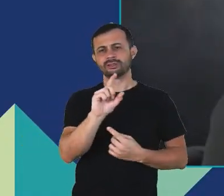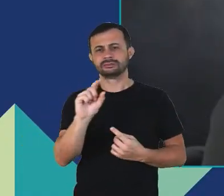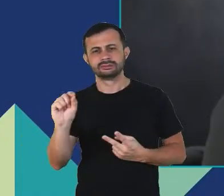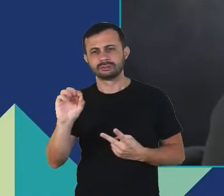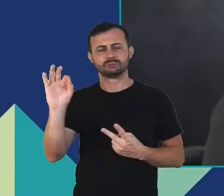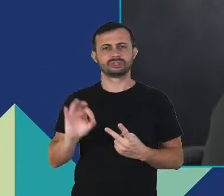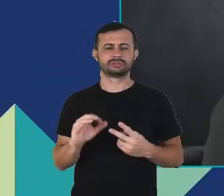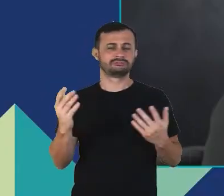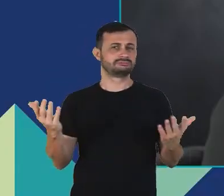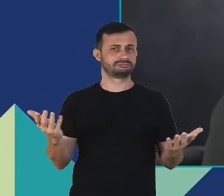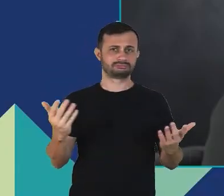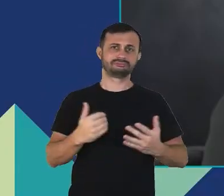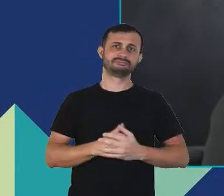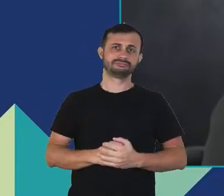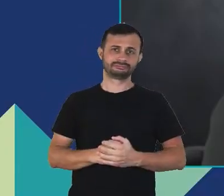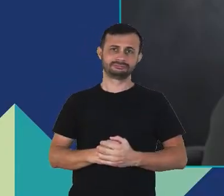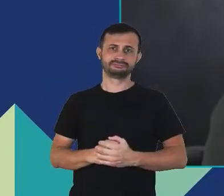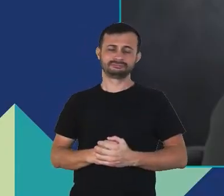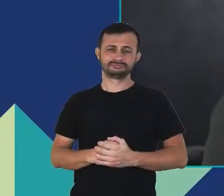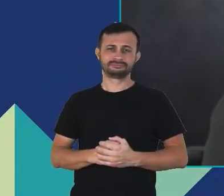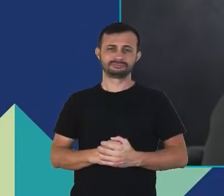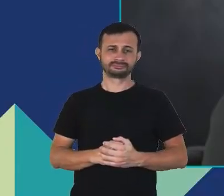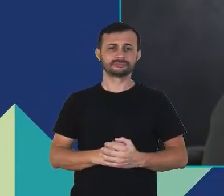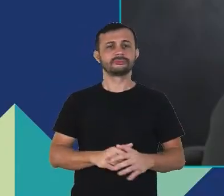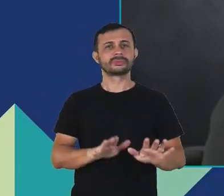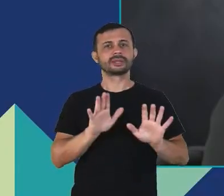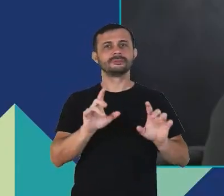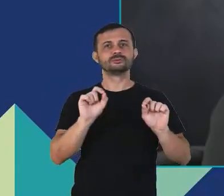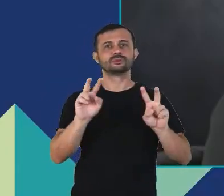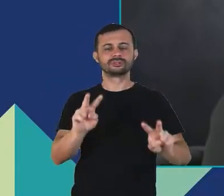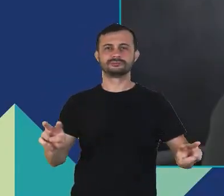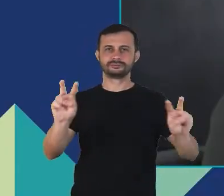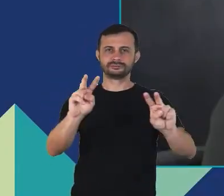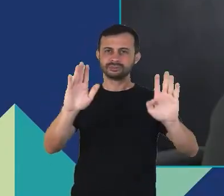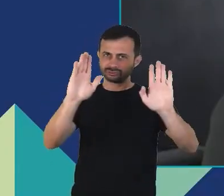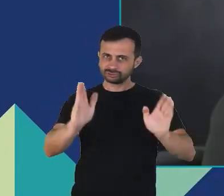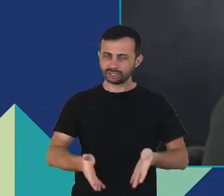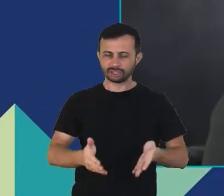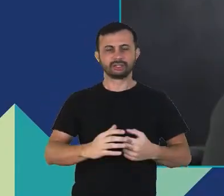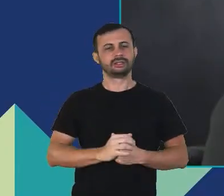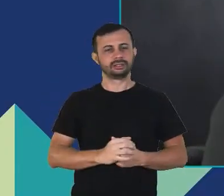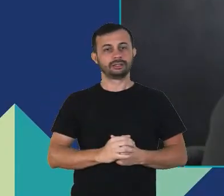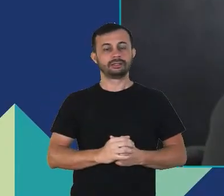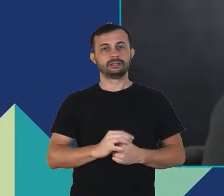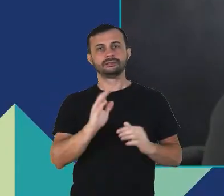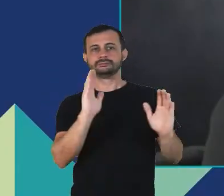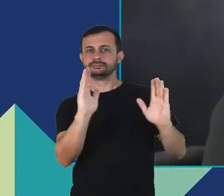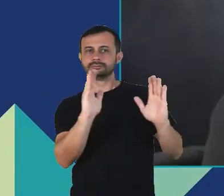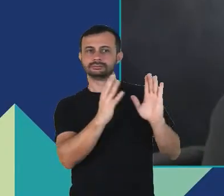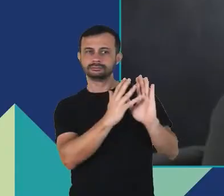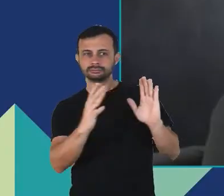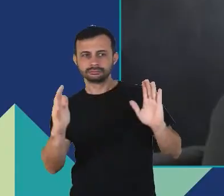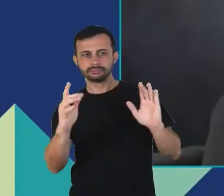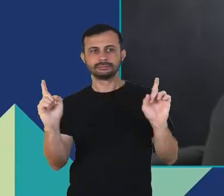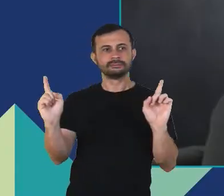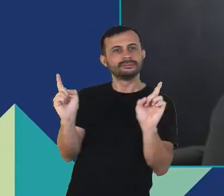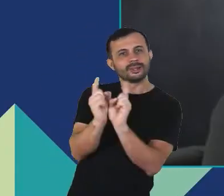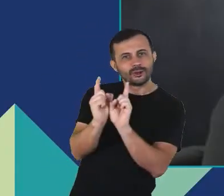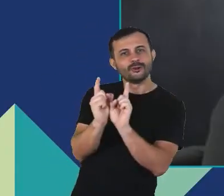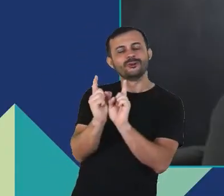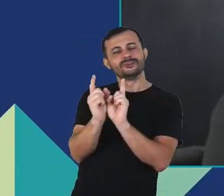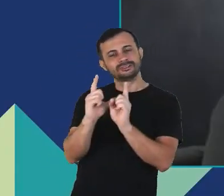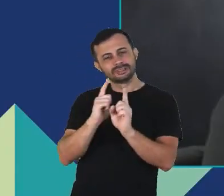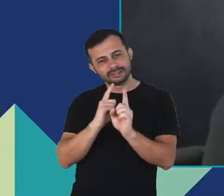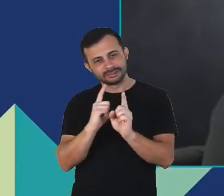calculated. But what I've seen is the lower return periods are actually changing more